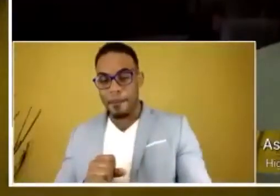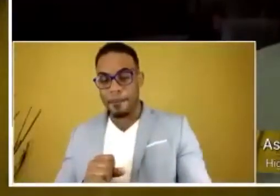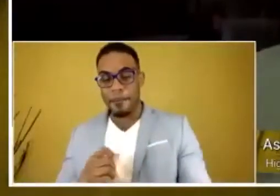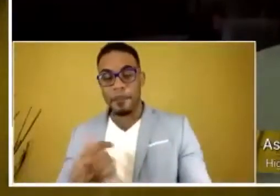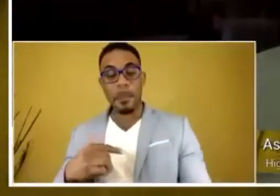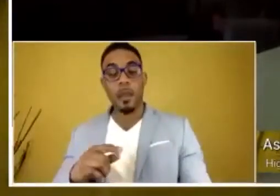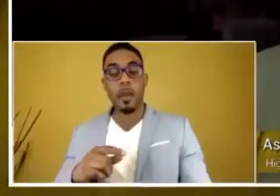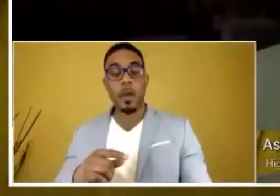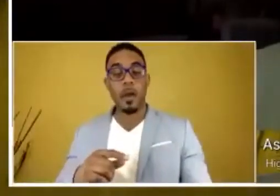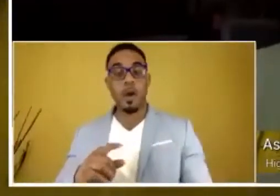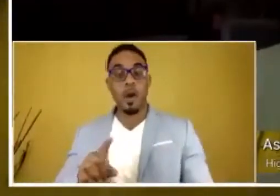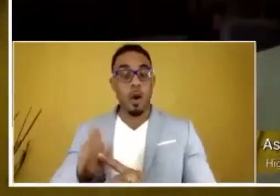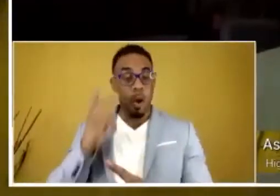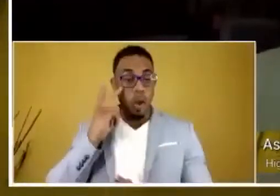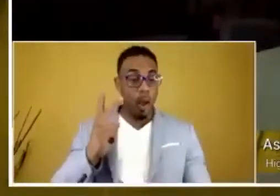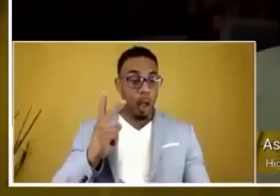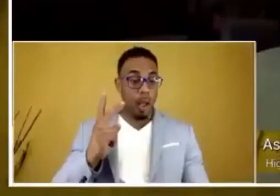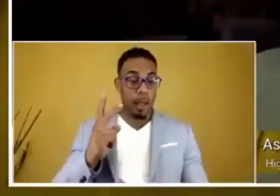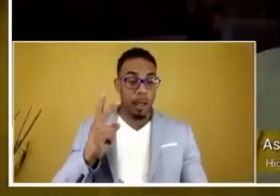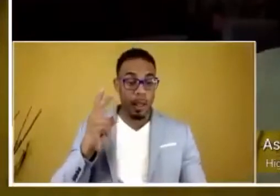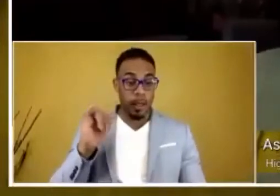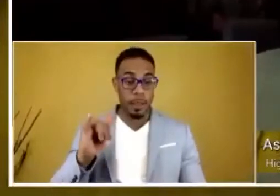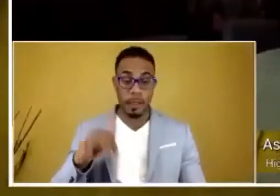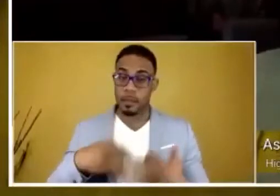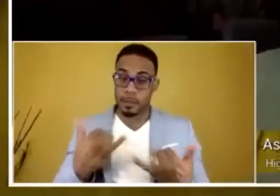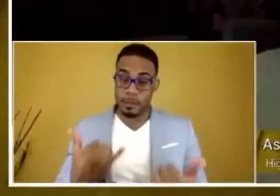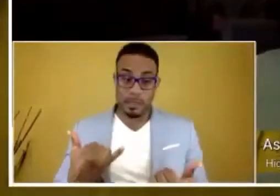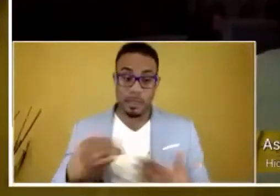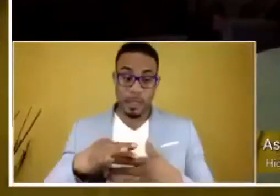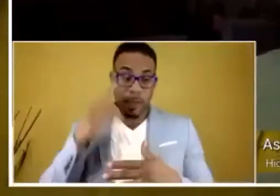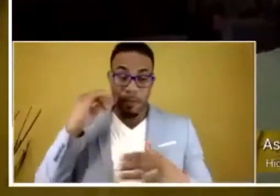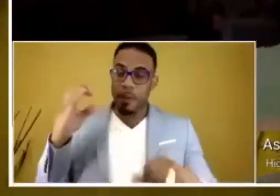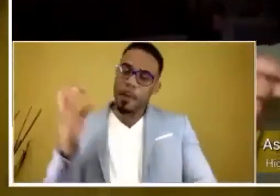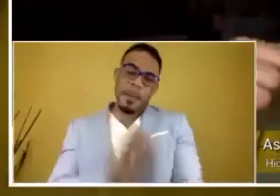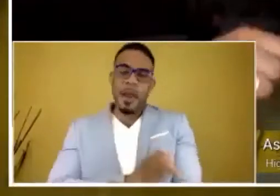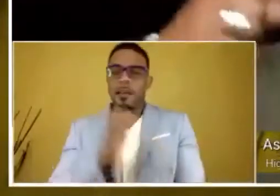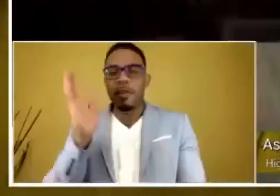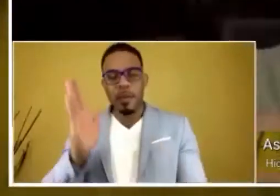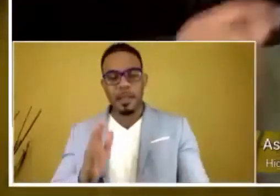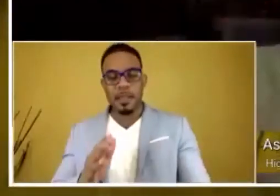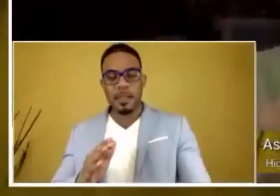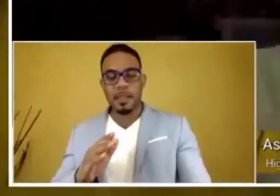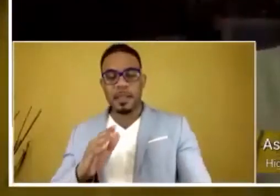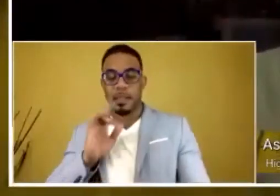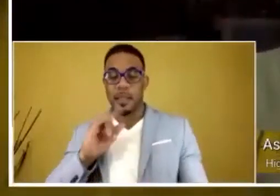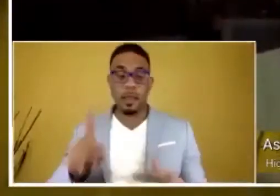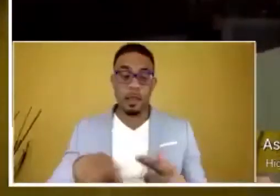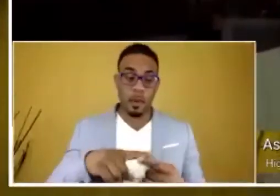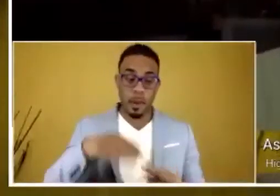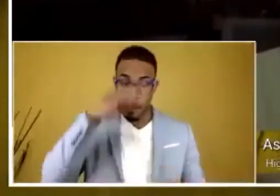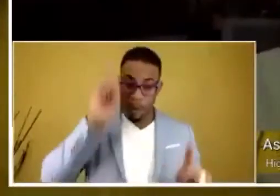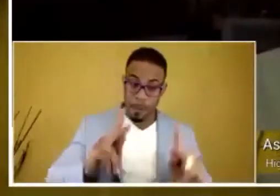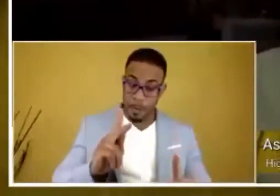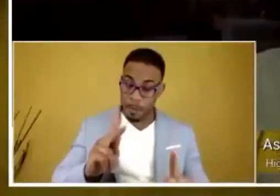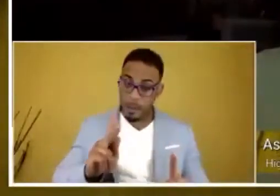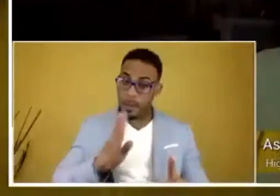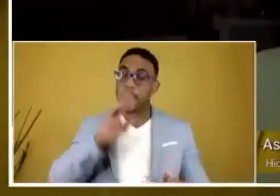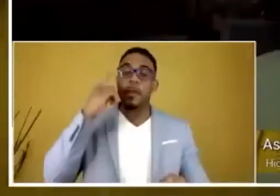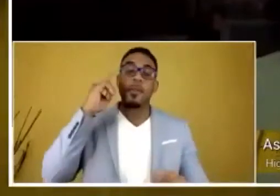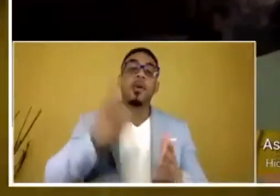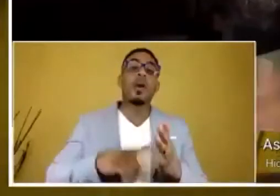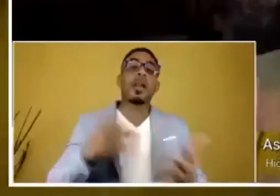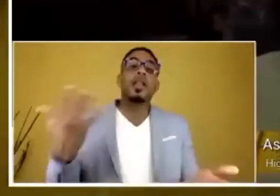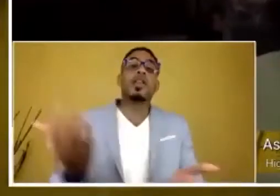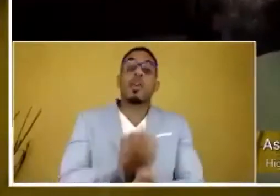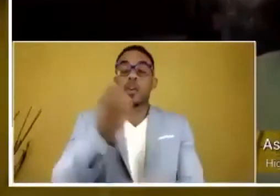also saw that feels relevant in the context of this powerful speech is that when Black people speak up for what they